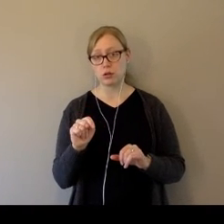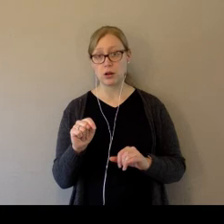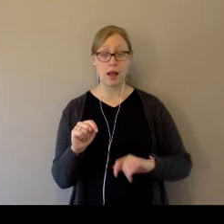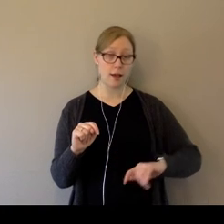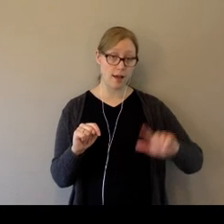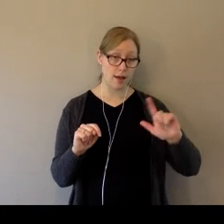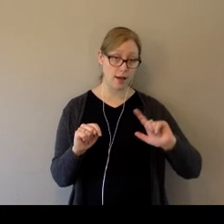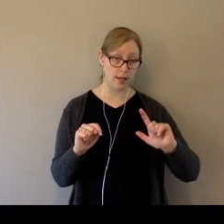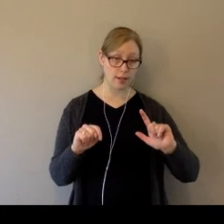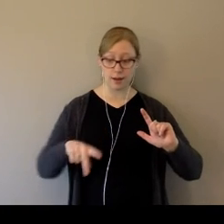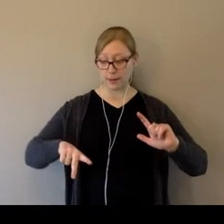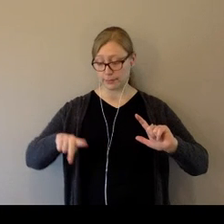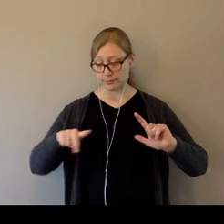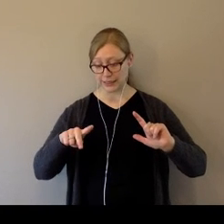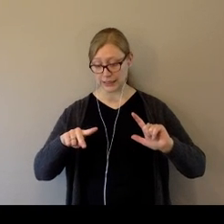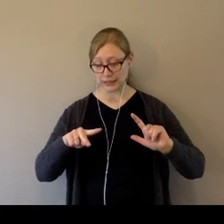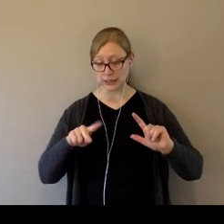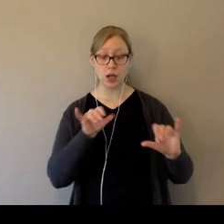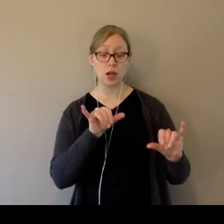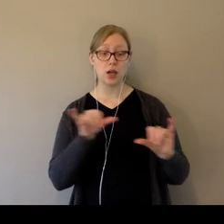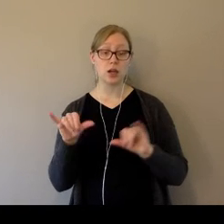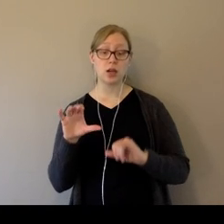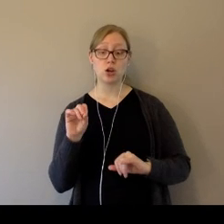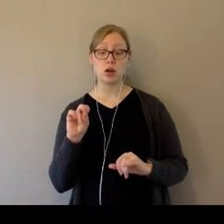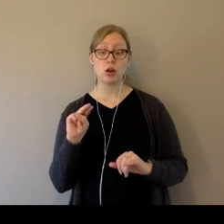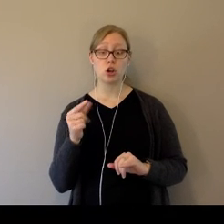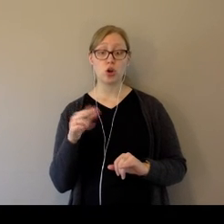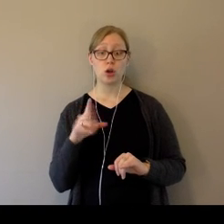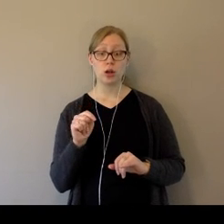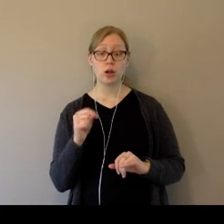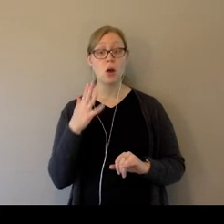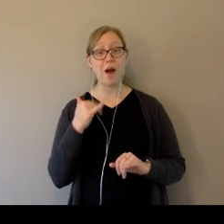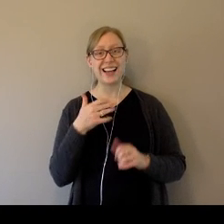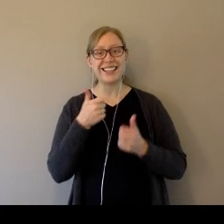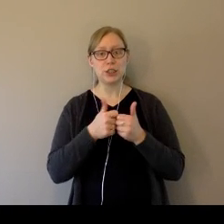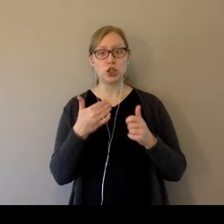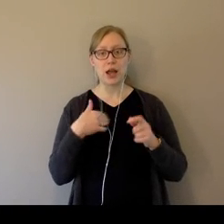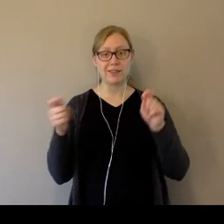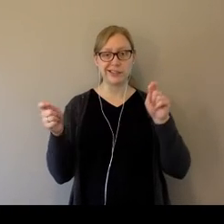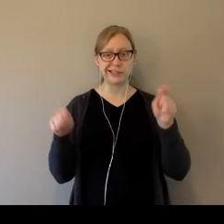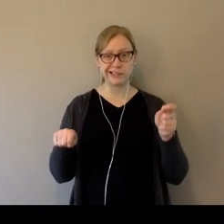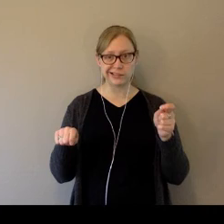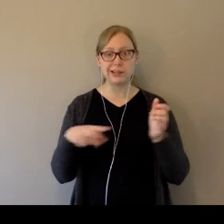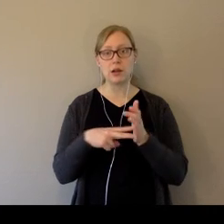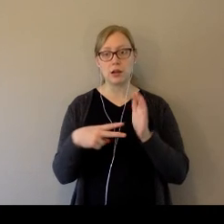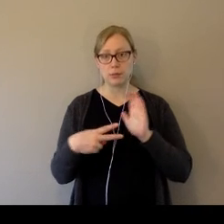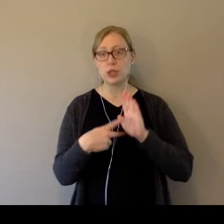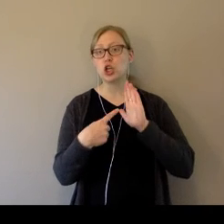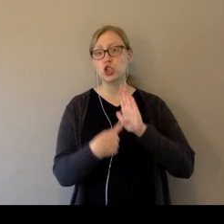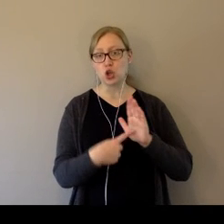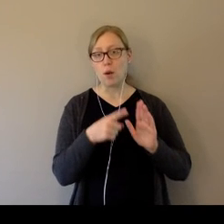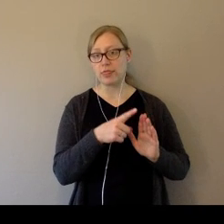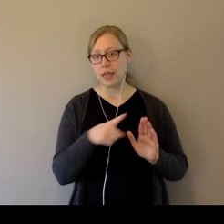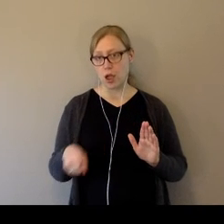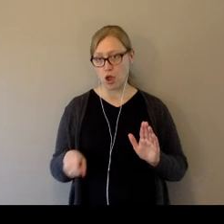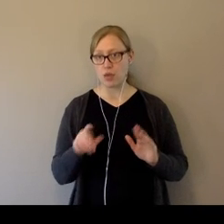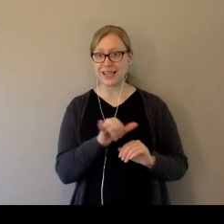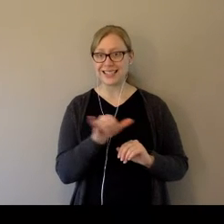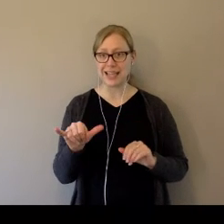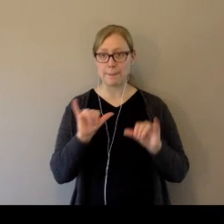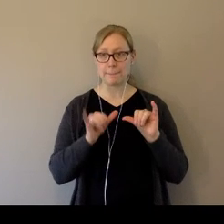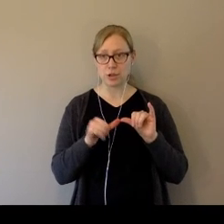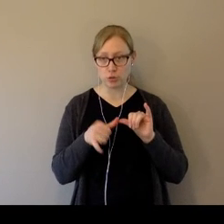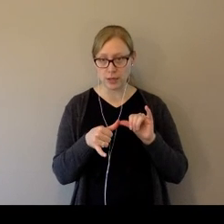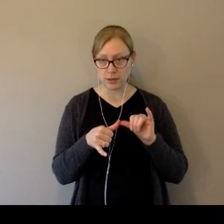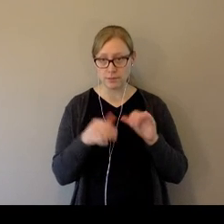angle P because they each have a single mark on each angle indicating that they are the same measure. And then by the